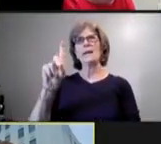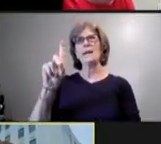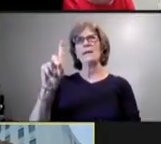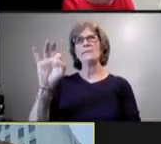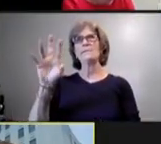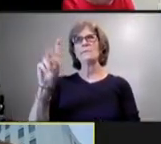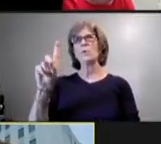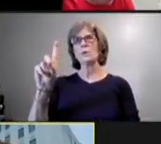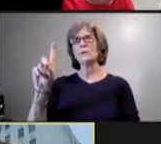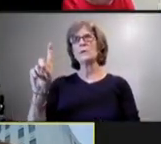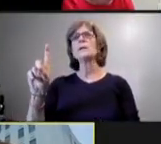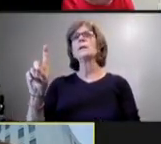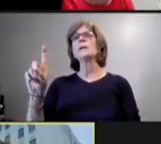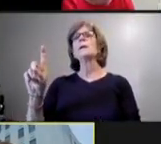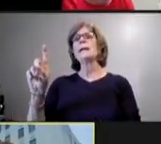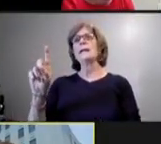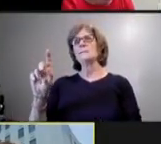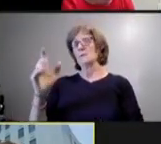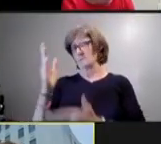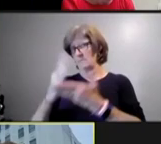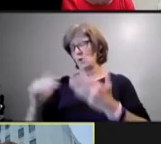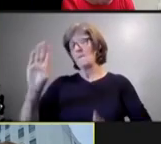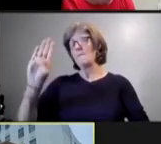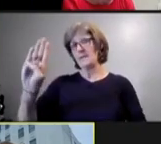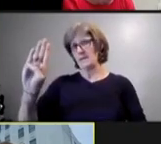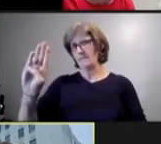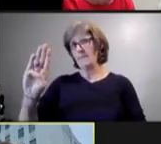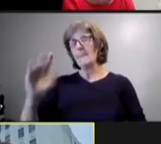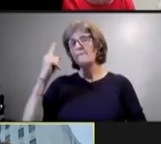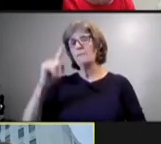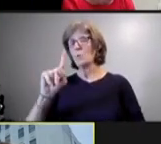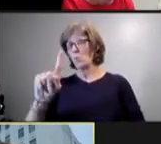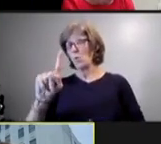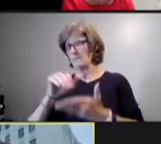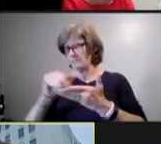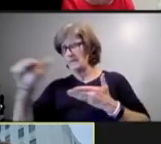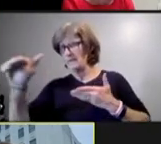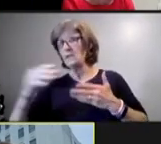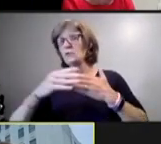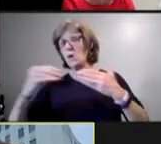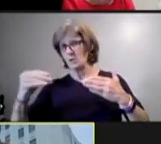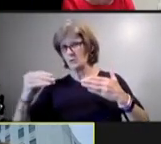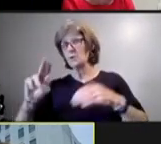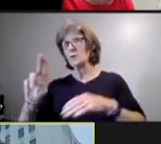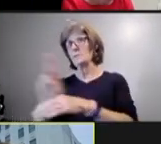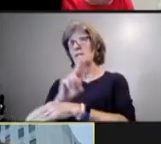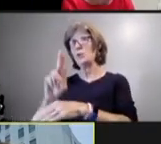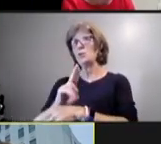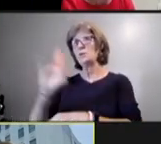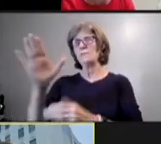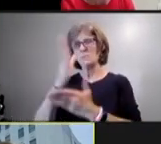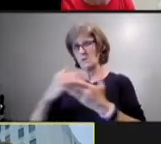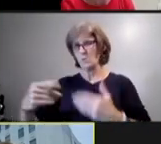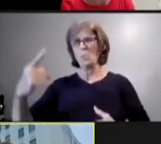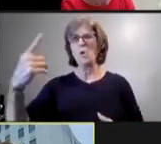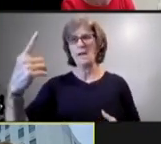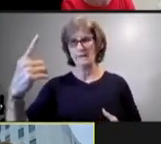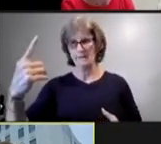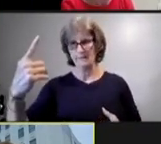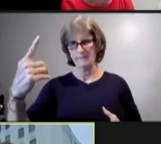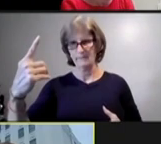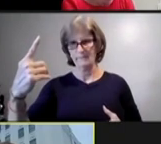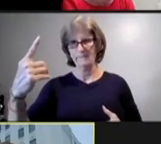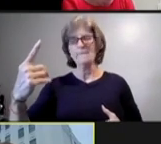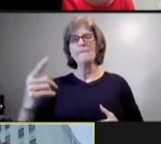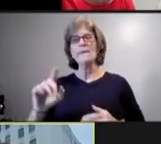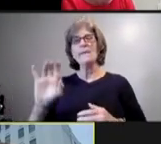the amount of $1 million to be used towards the new construction of Bedford Dwellings Phase 1, the first development phase in the